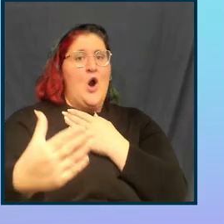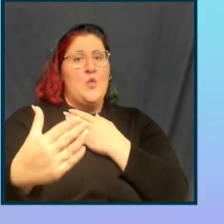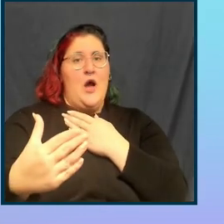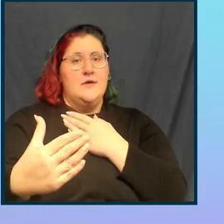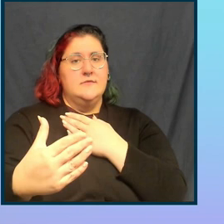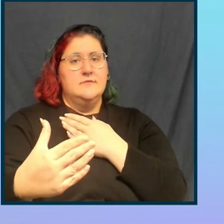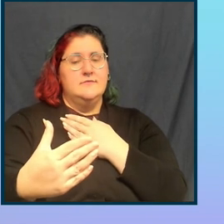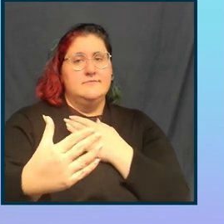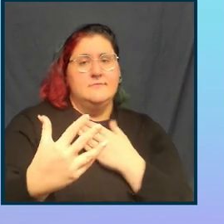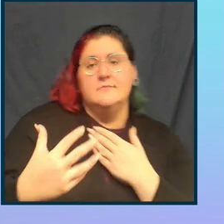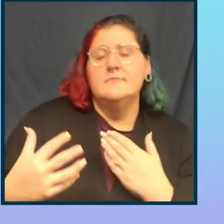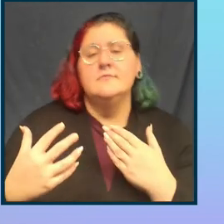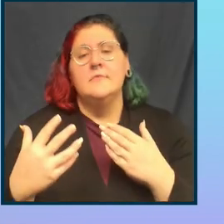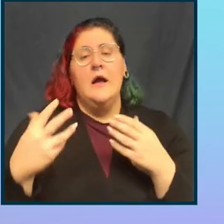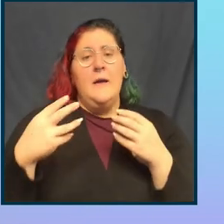web,